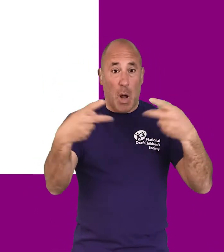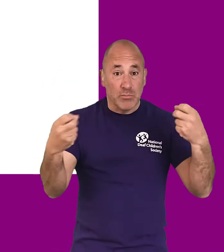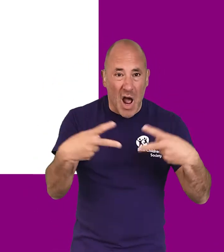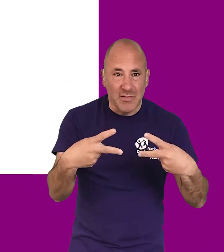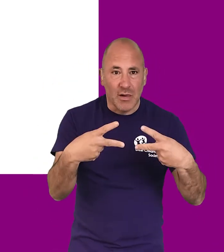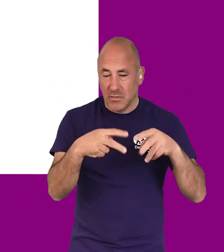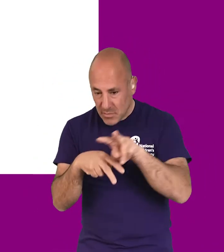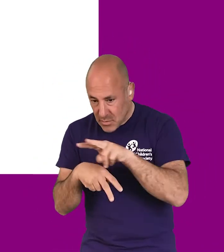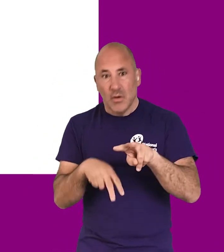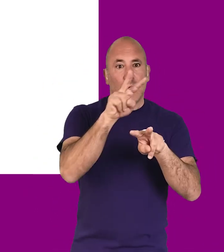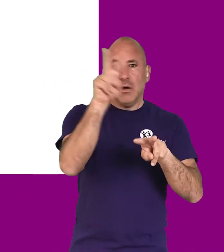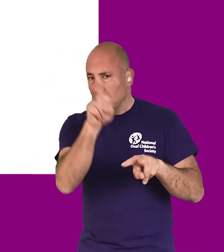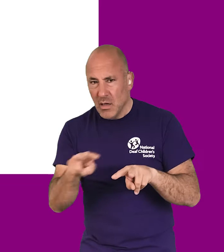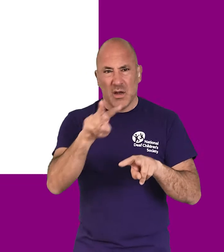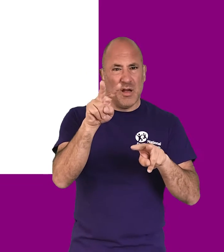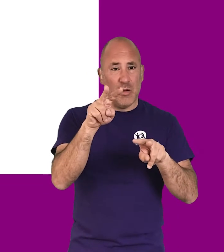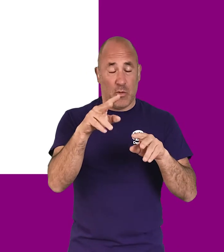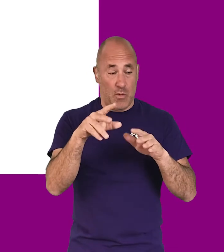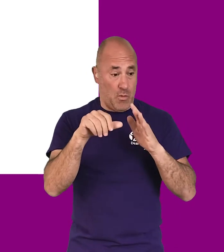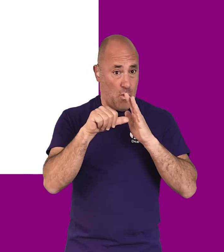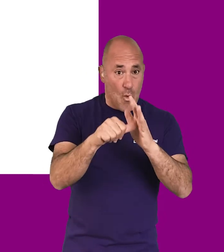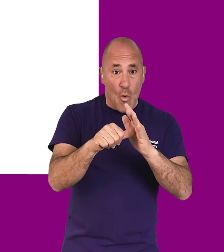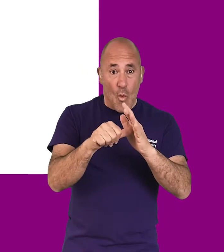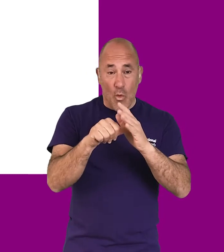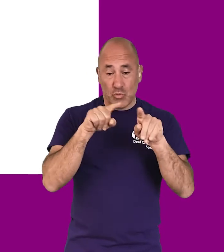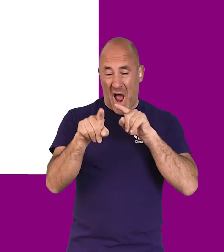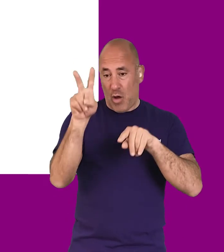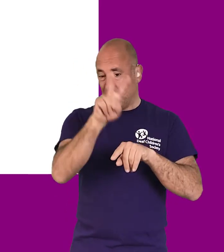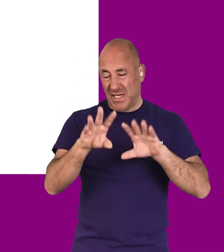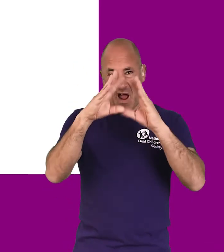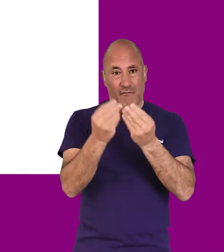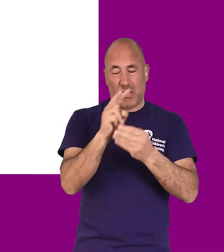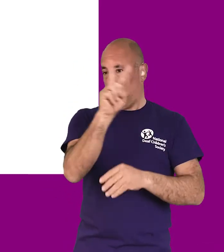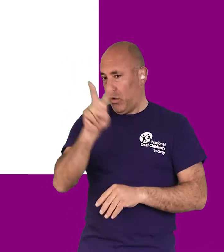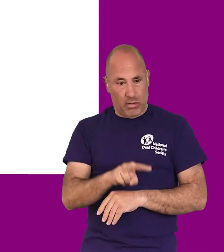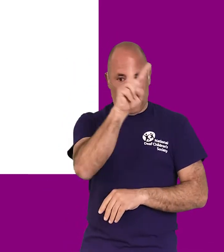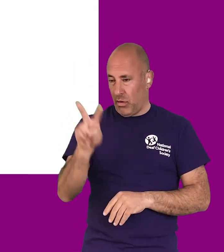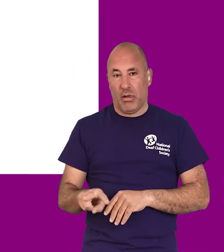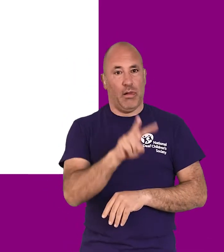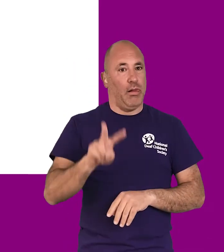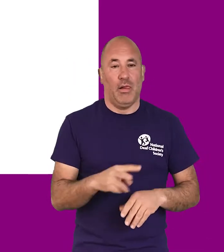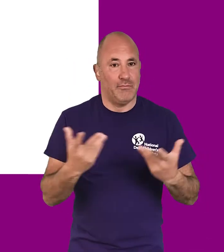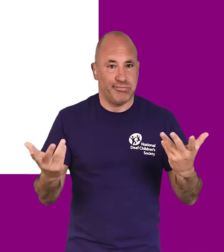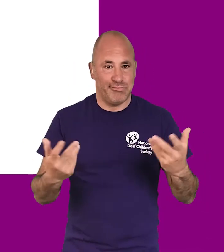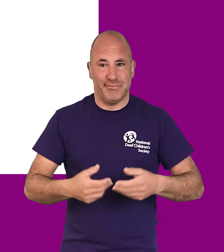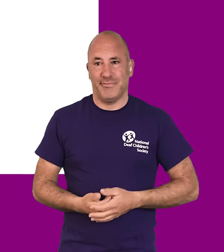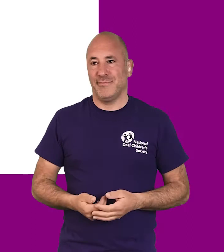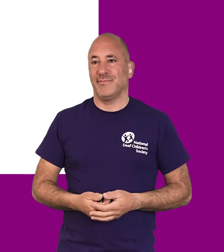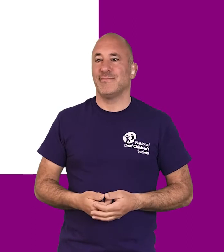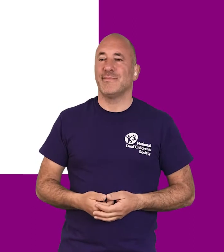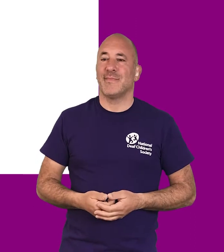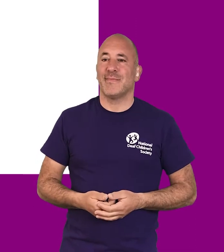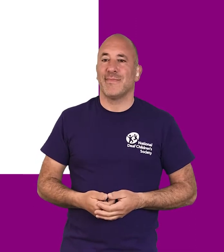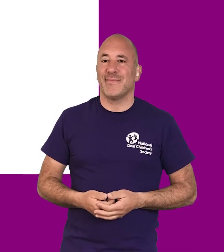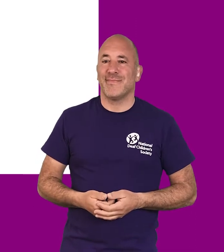or if you did have subtitles or trying to read that, then that's going to be challenging to have to read a lot of